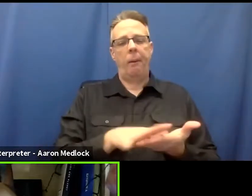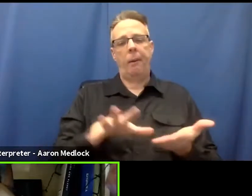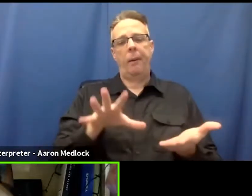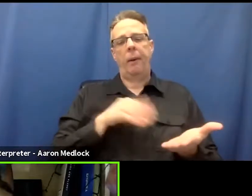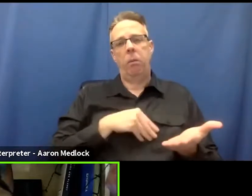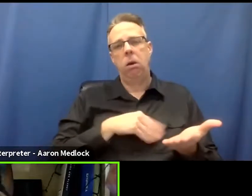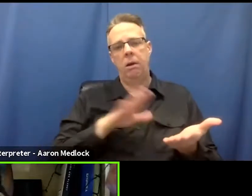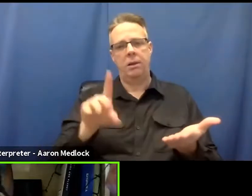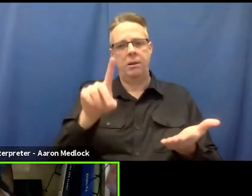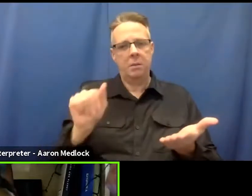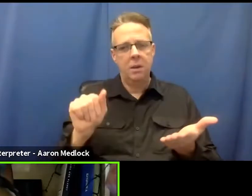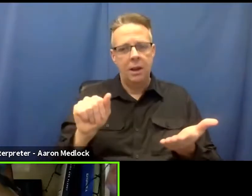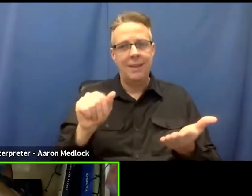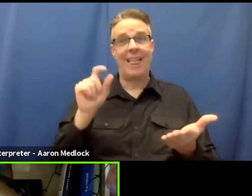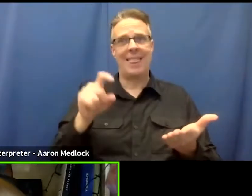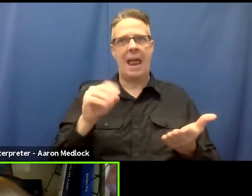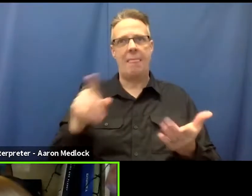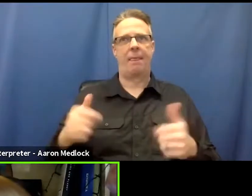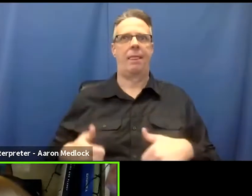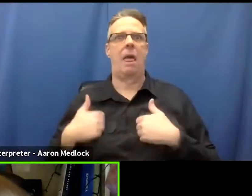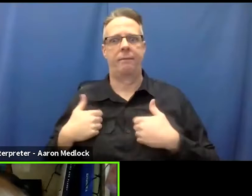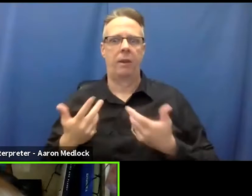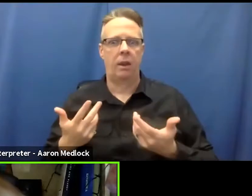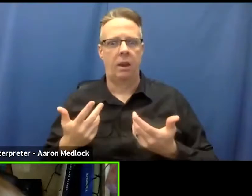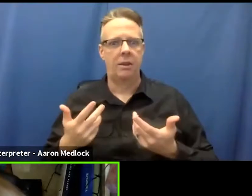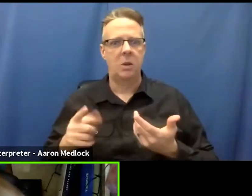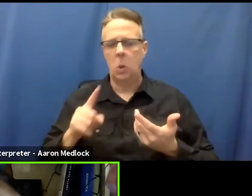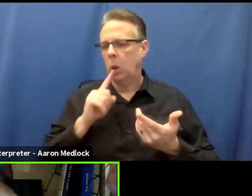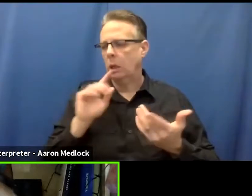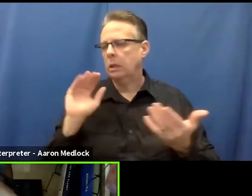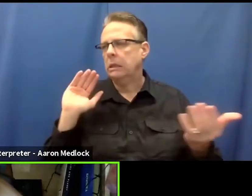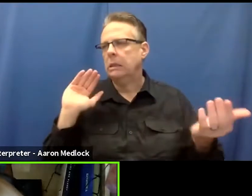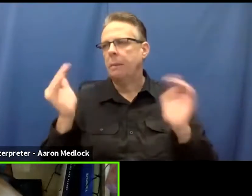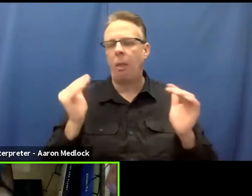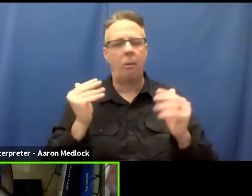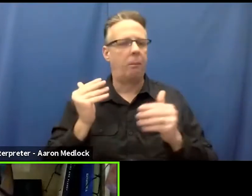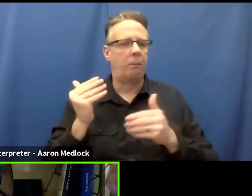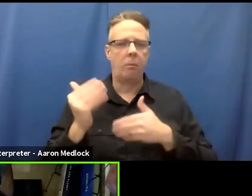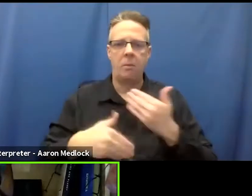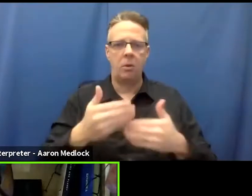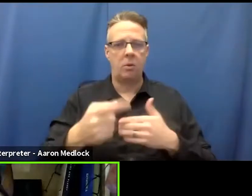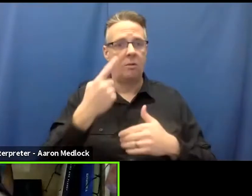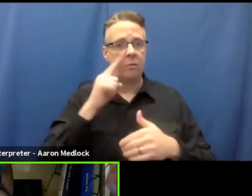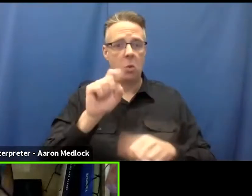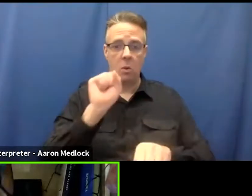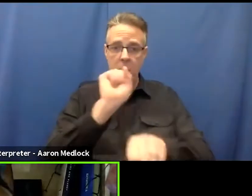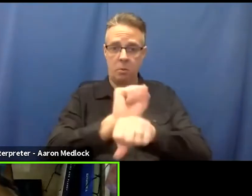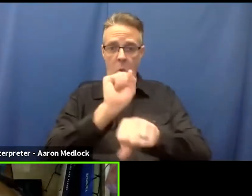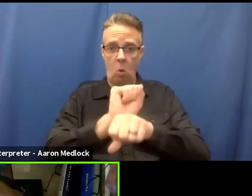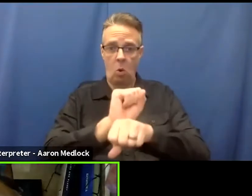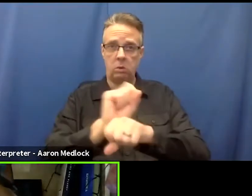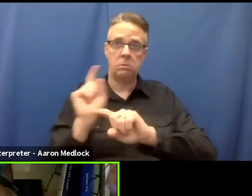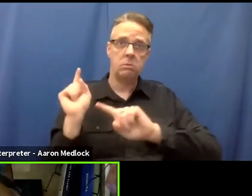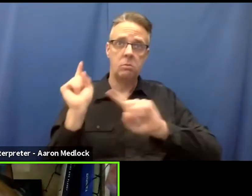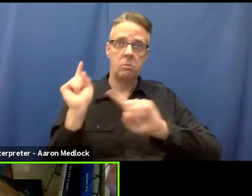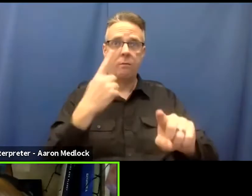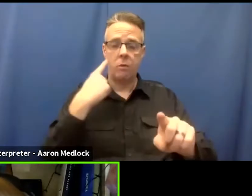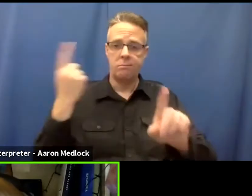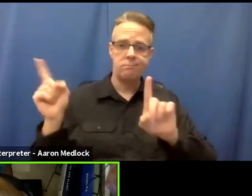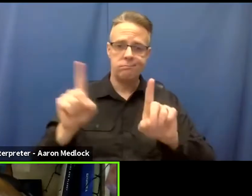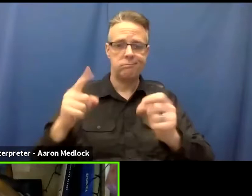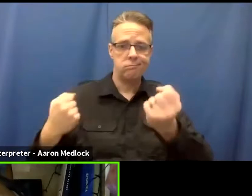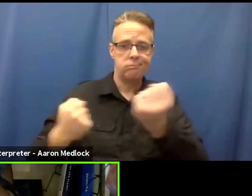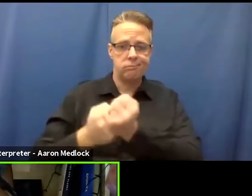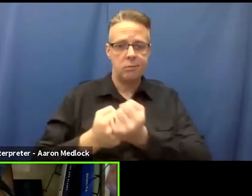needs and their existence. And there is a similar process for employment-related support. So